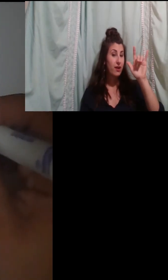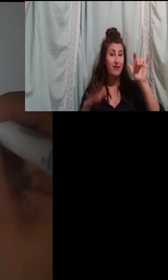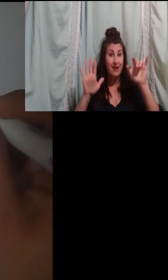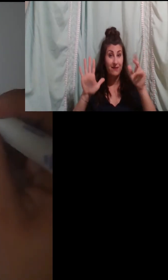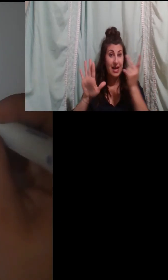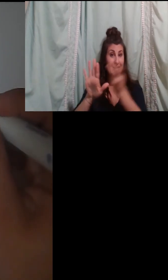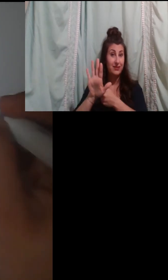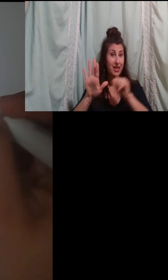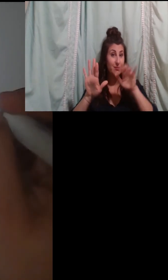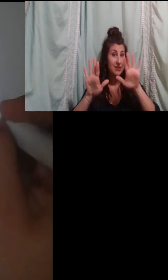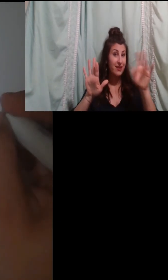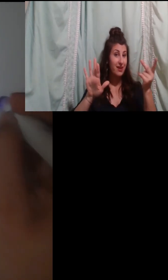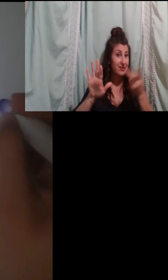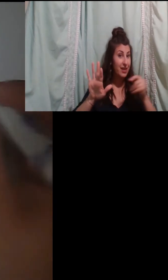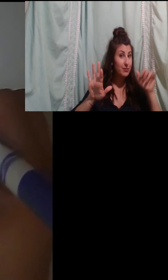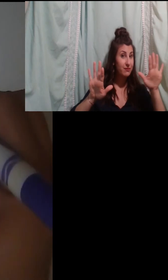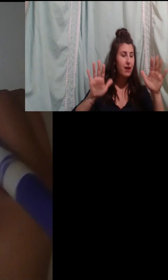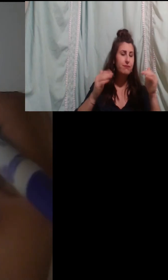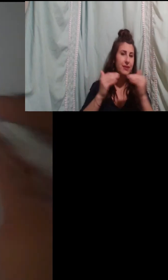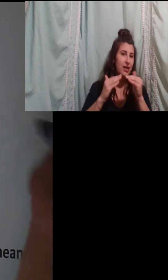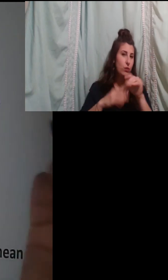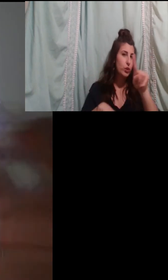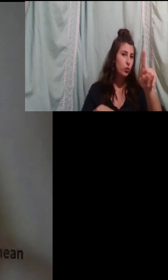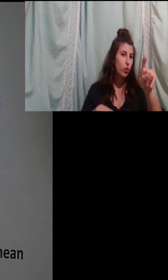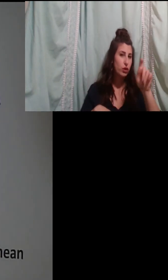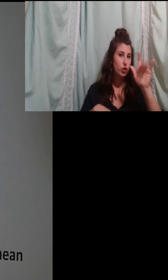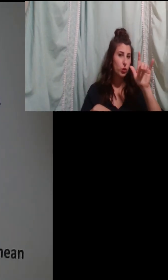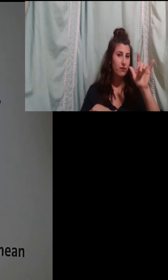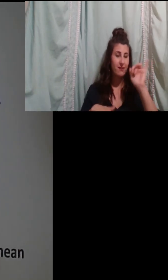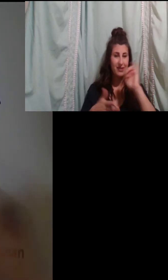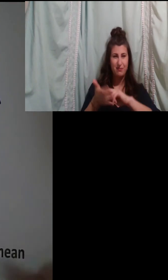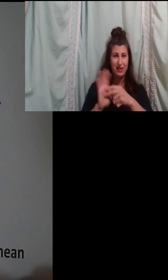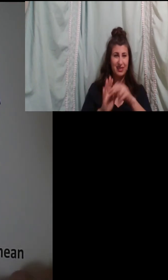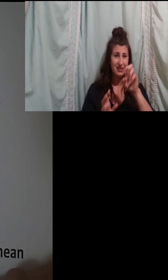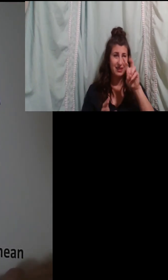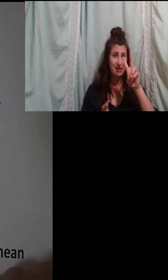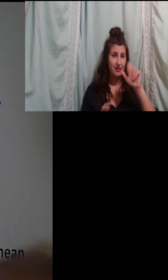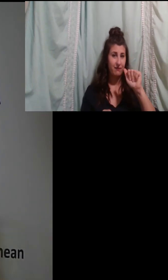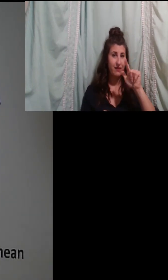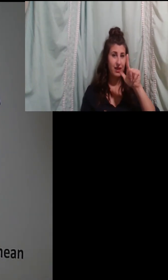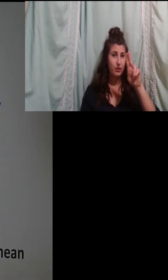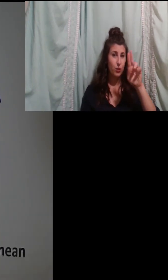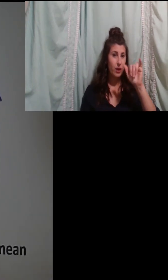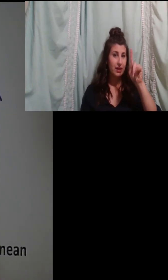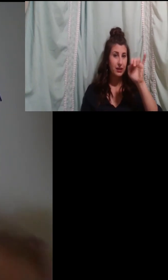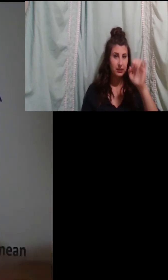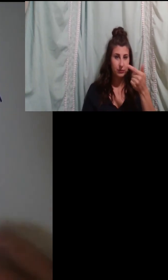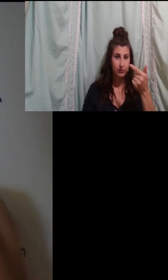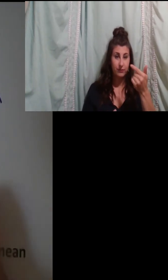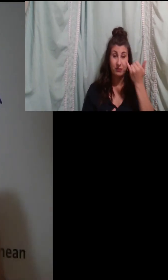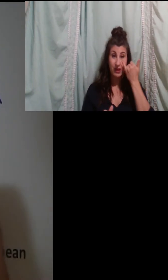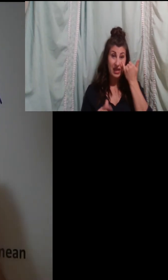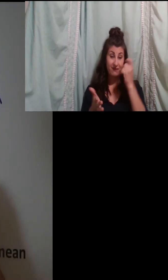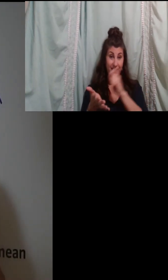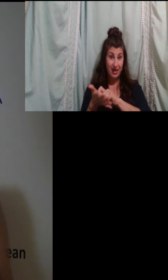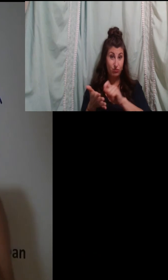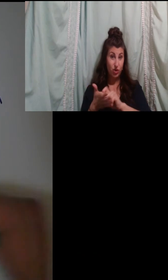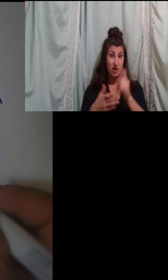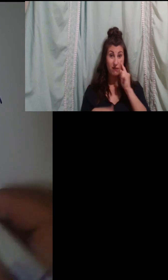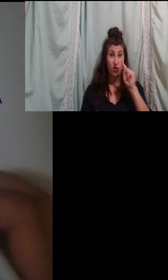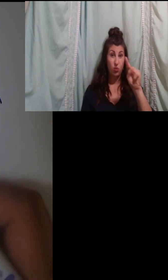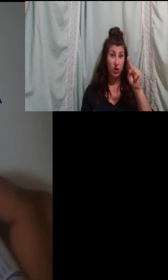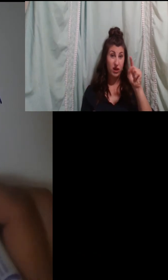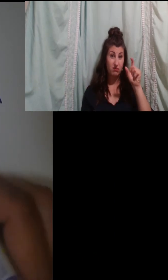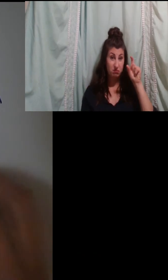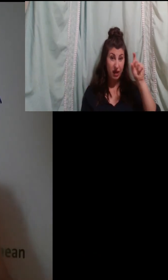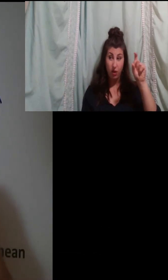125. So 5 times 5 times 5 equals 125. That is evaluating. If I'm writing it as 1 power, that means I'm